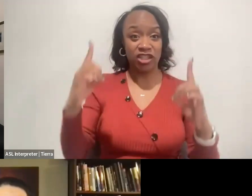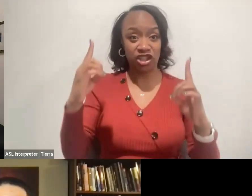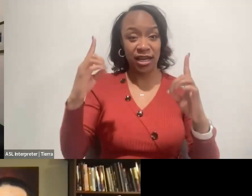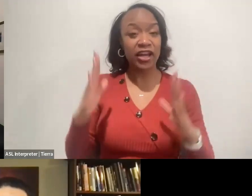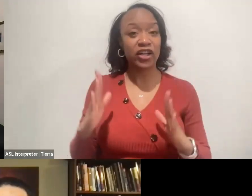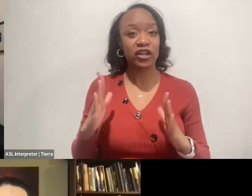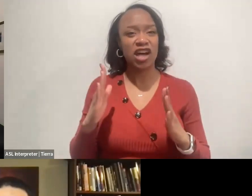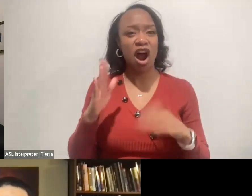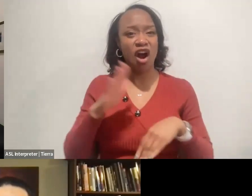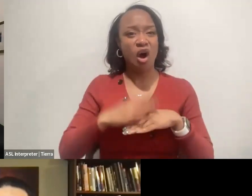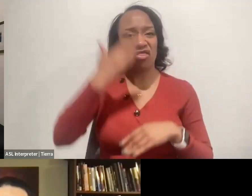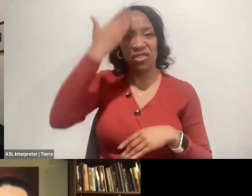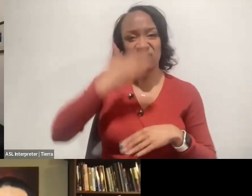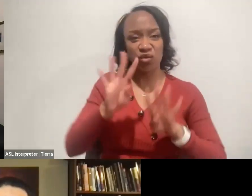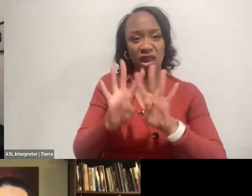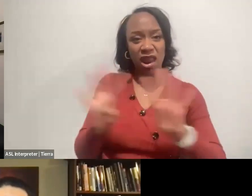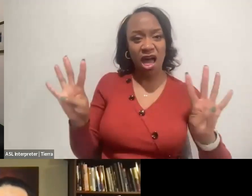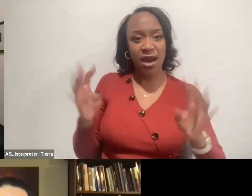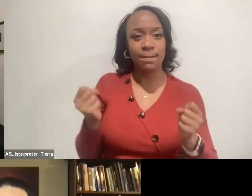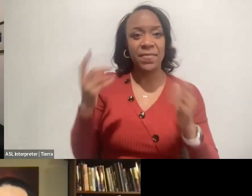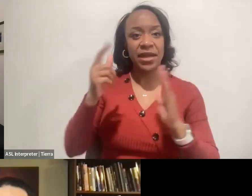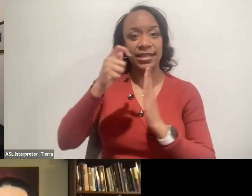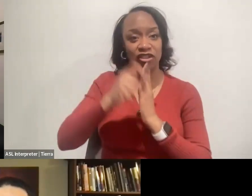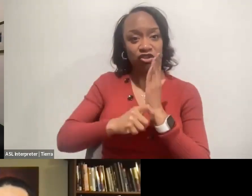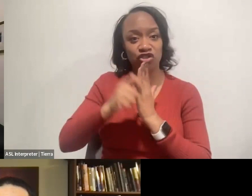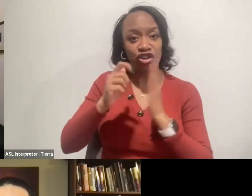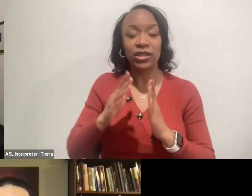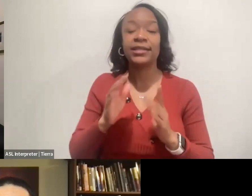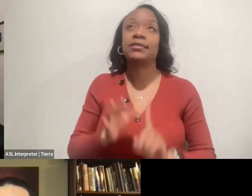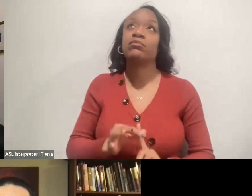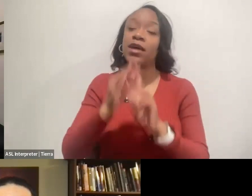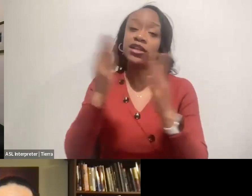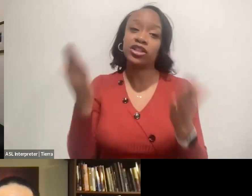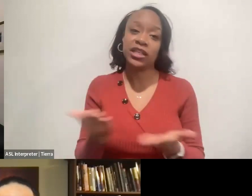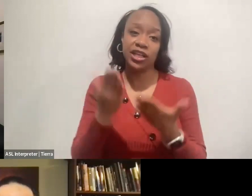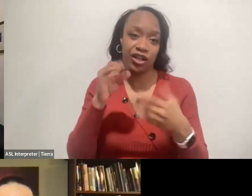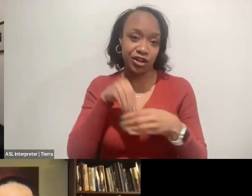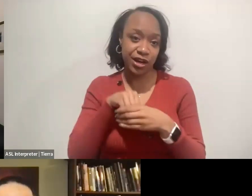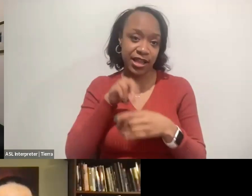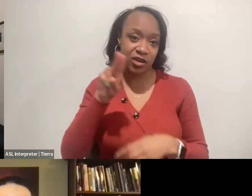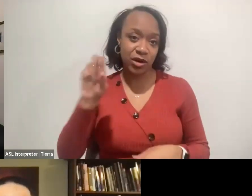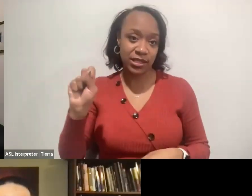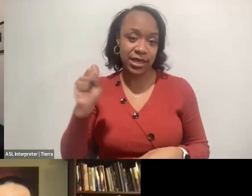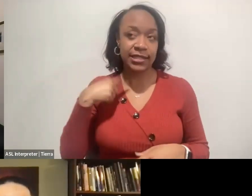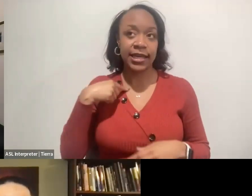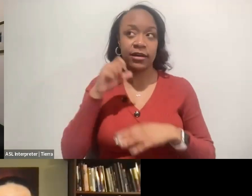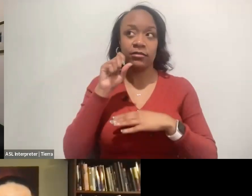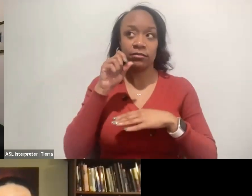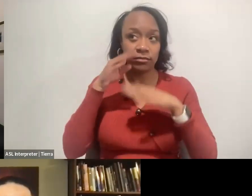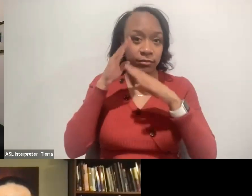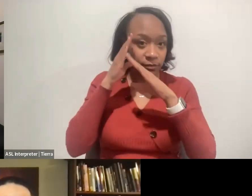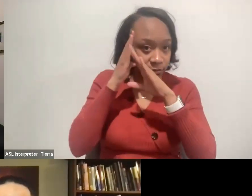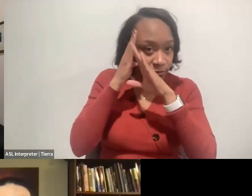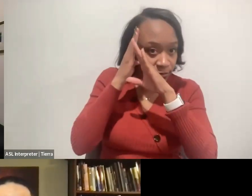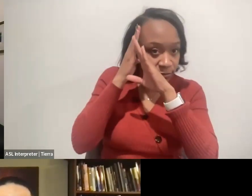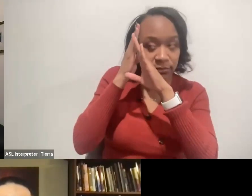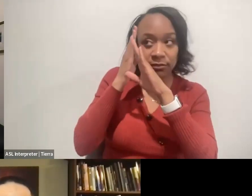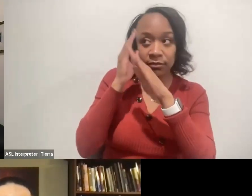line. Many journalists, especially in the United States, are keeping their heads down. They're running for